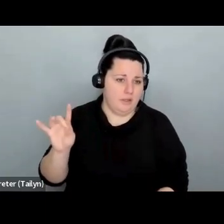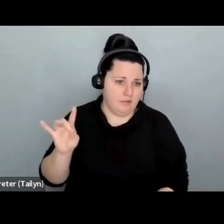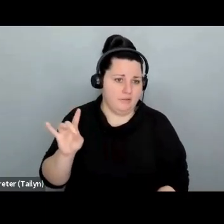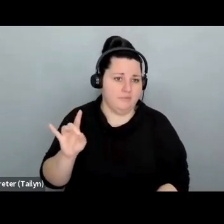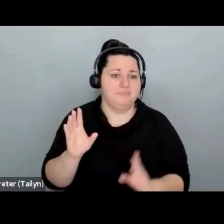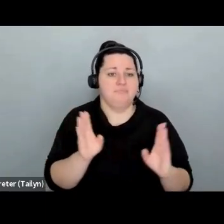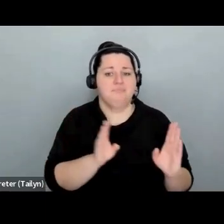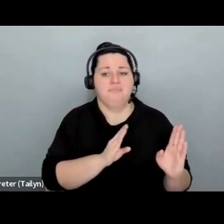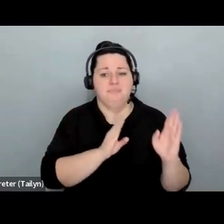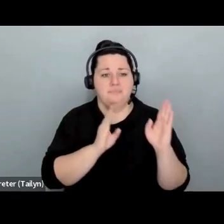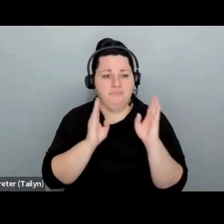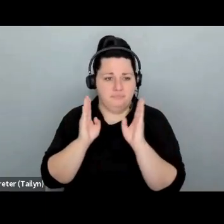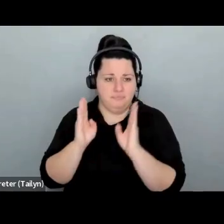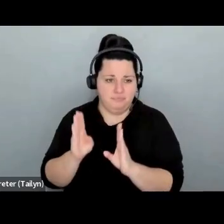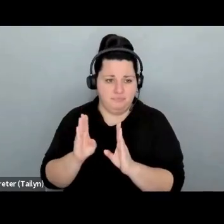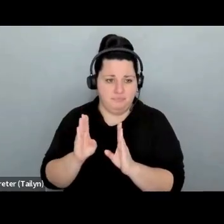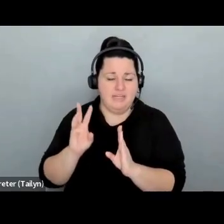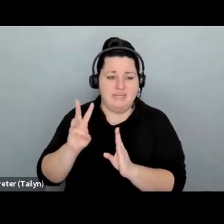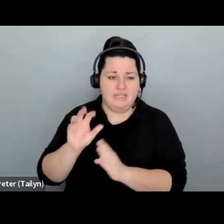6A-6.03028,